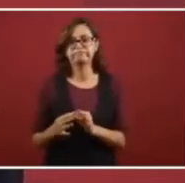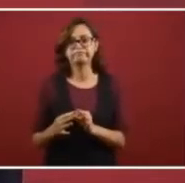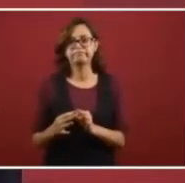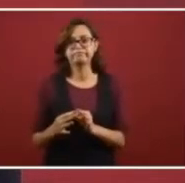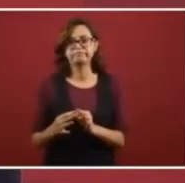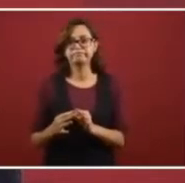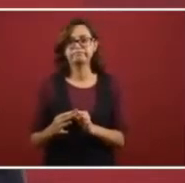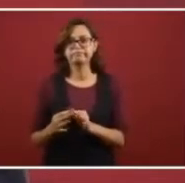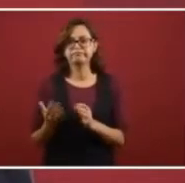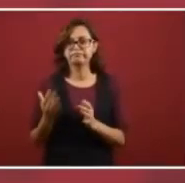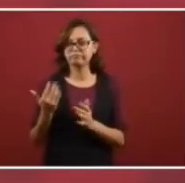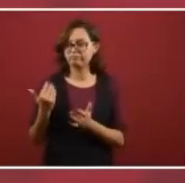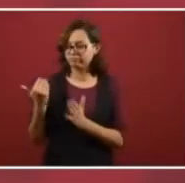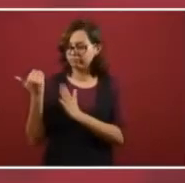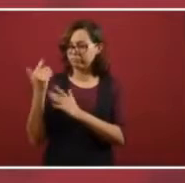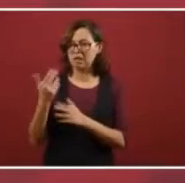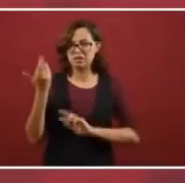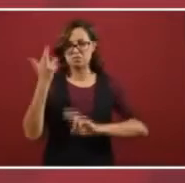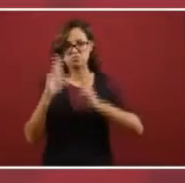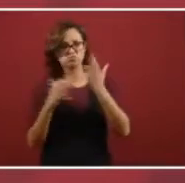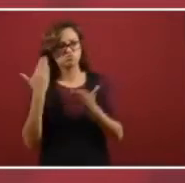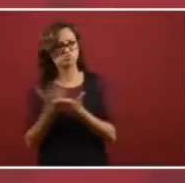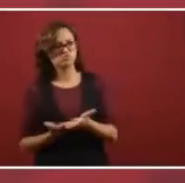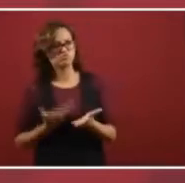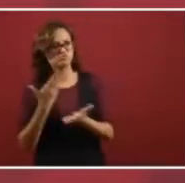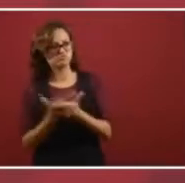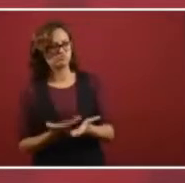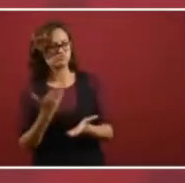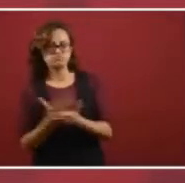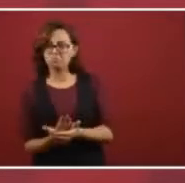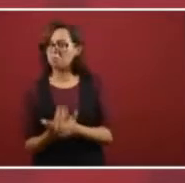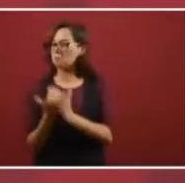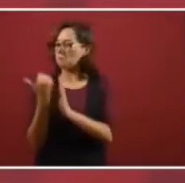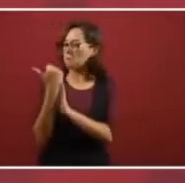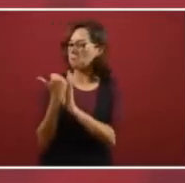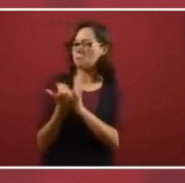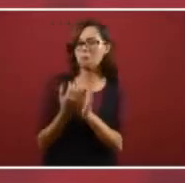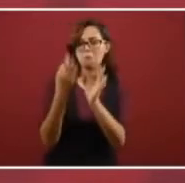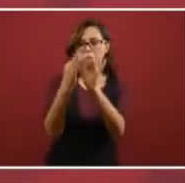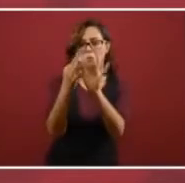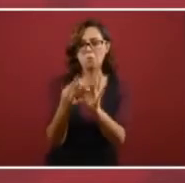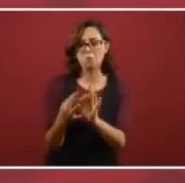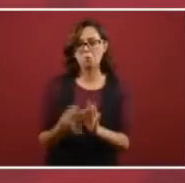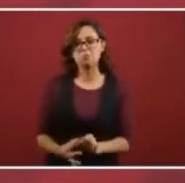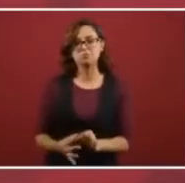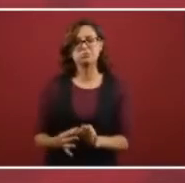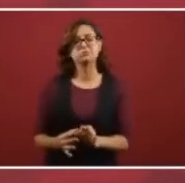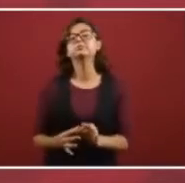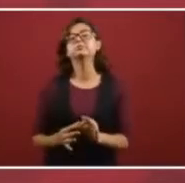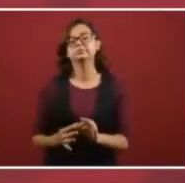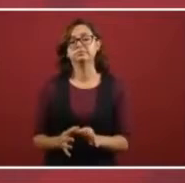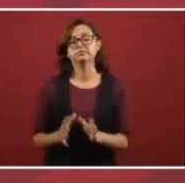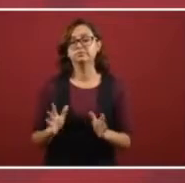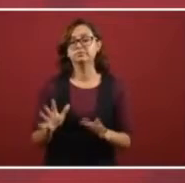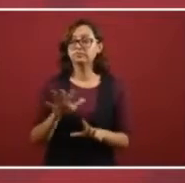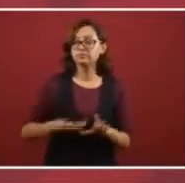the demands of the revolution, and above all, in the social area and in the recovery